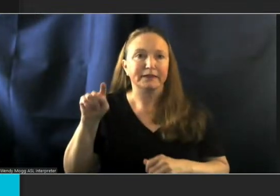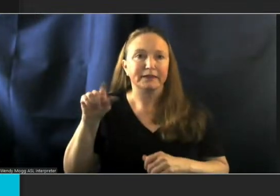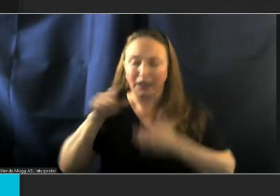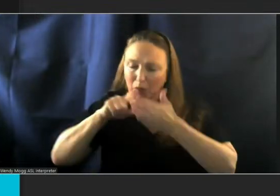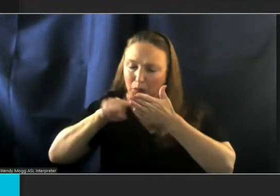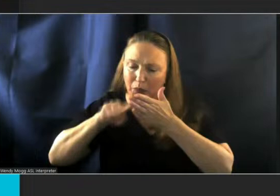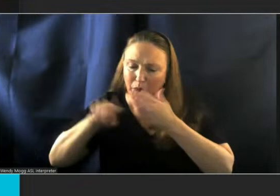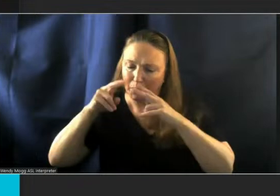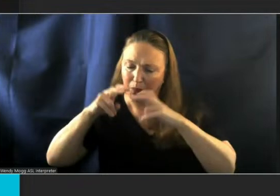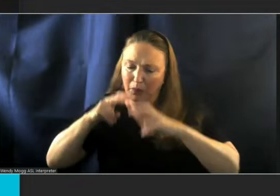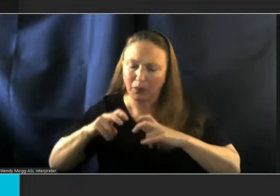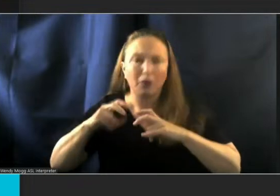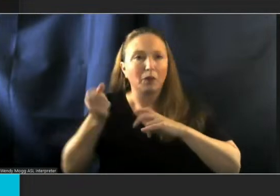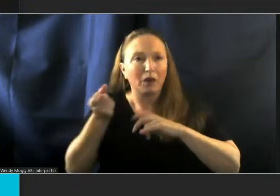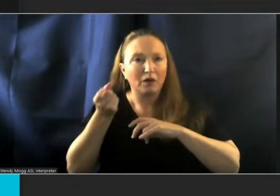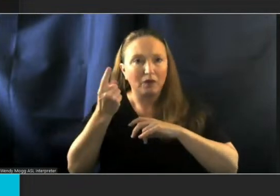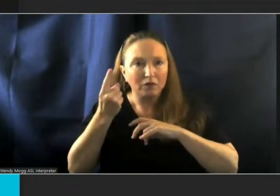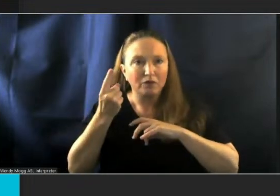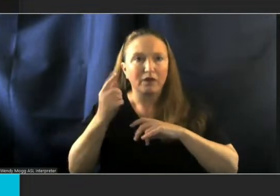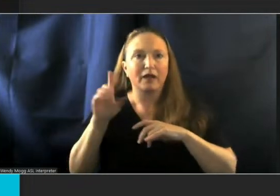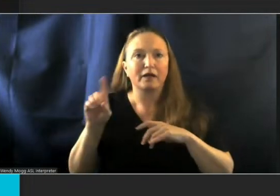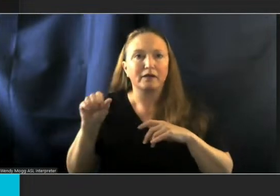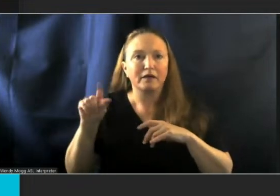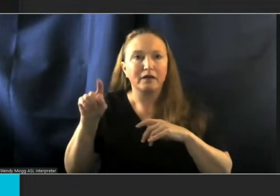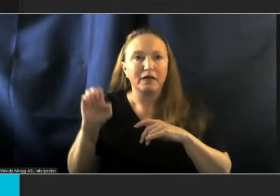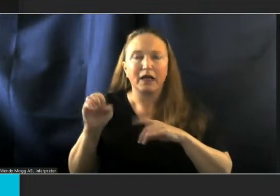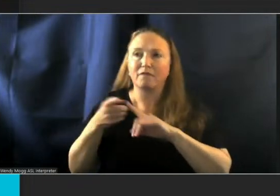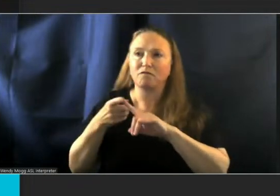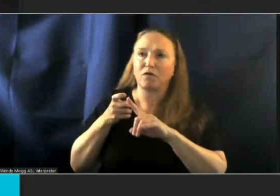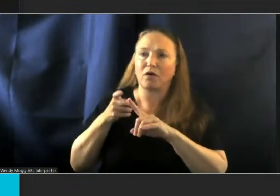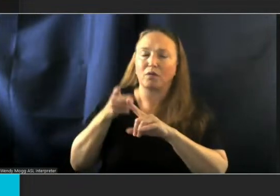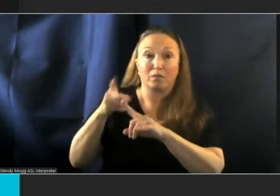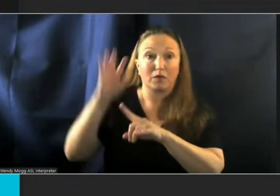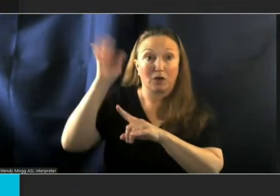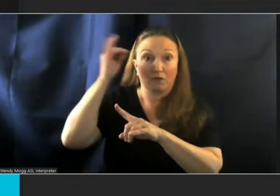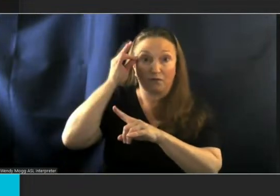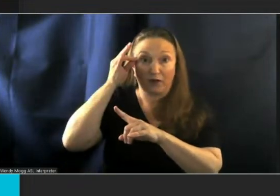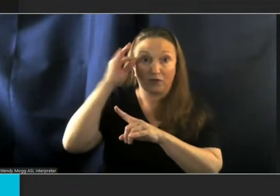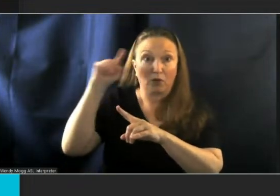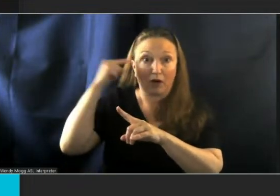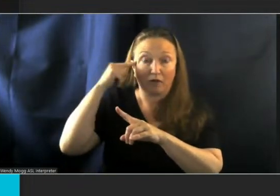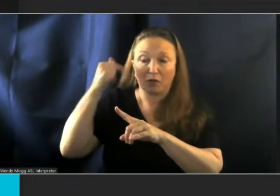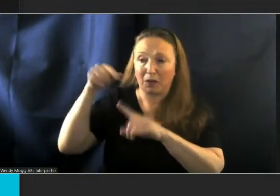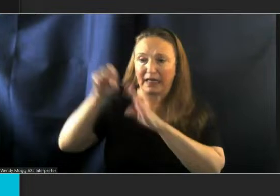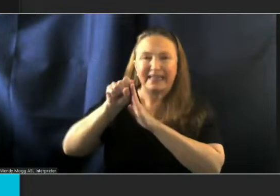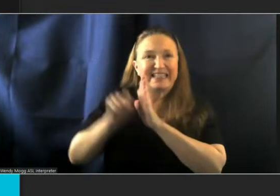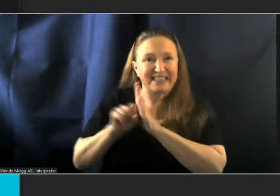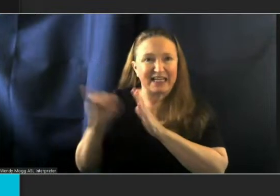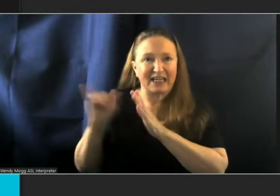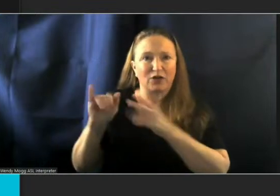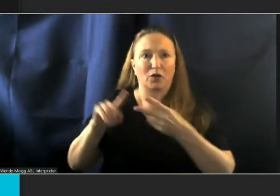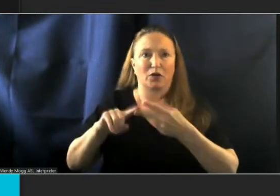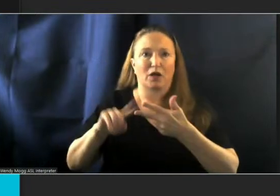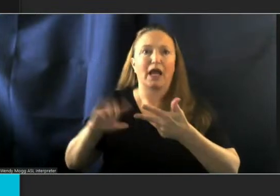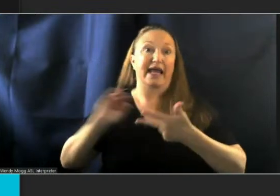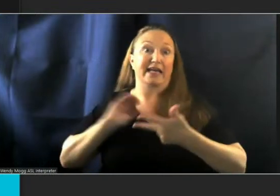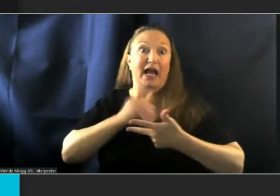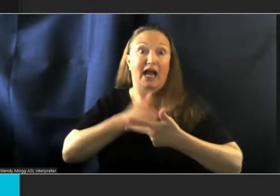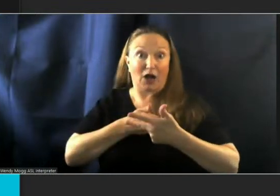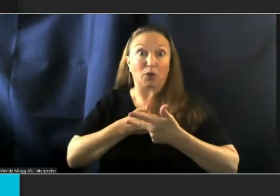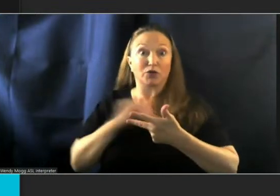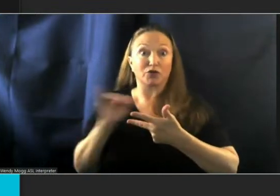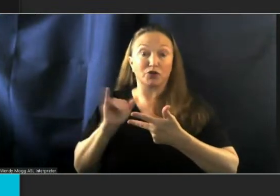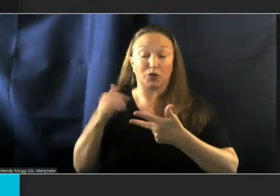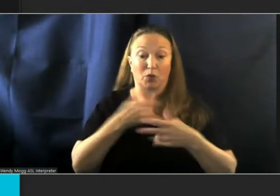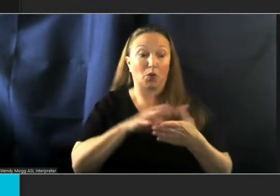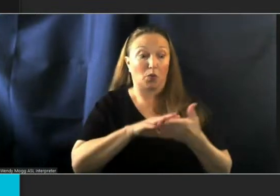that we're aware of the data coming from the federal government and the state government, but also our own data. And we learned early in